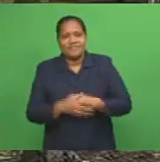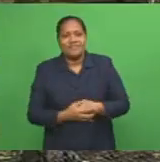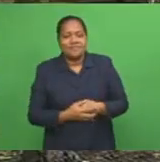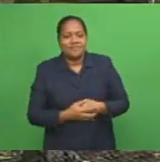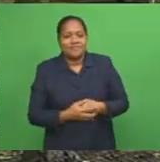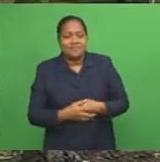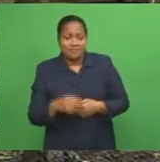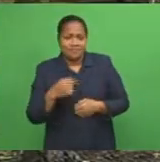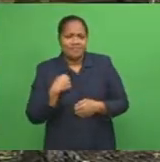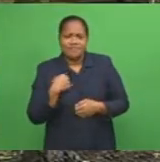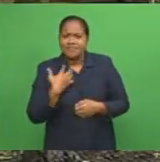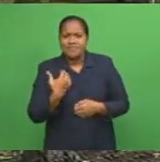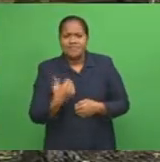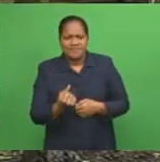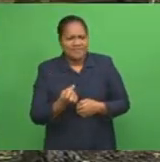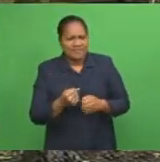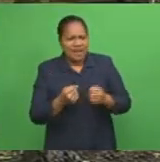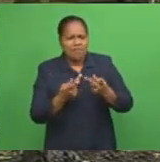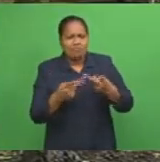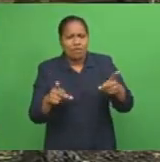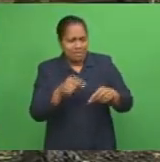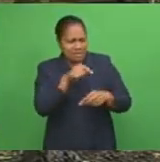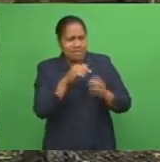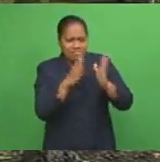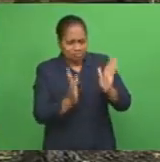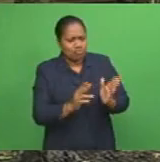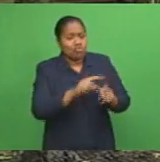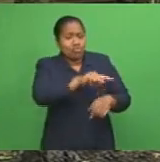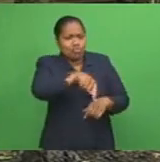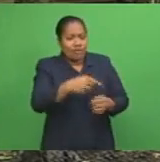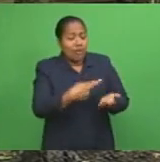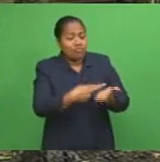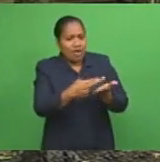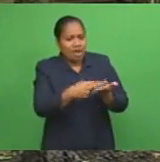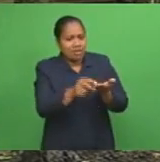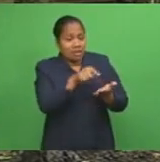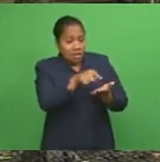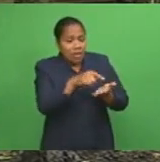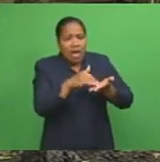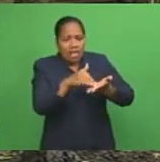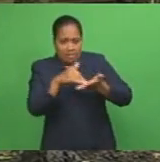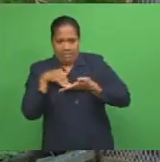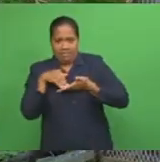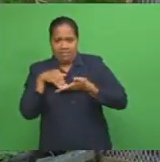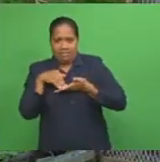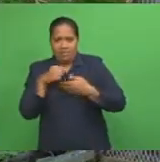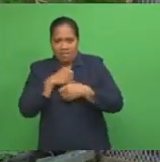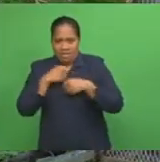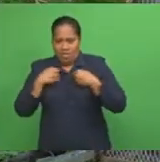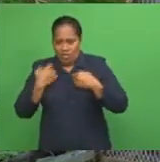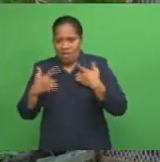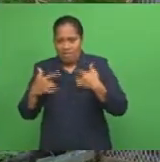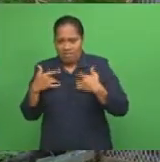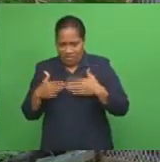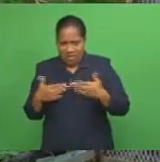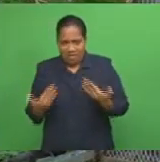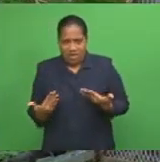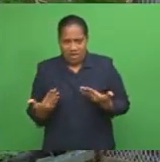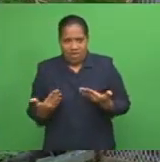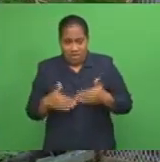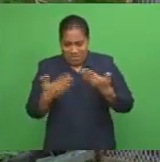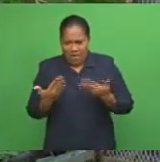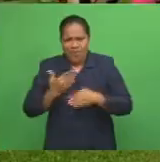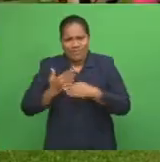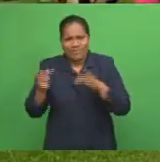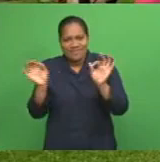a property in Suva that's on rent too, that's helping with our daily life now that we are out of work.